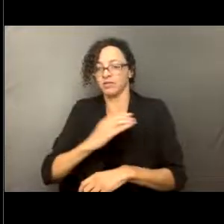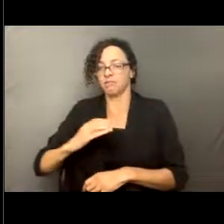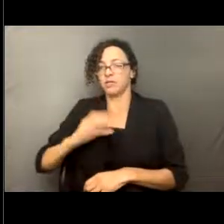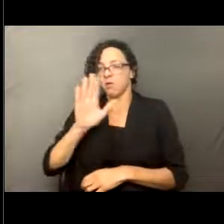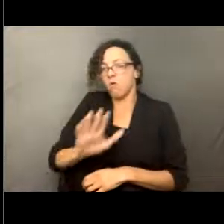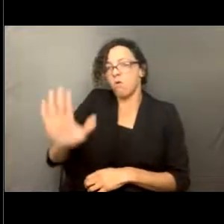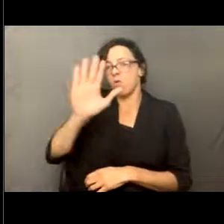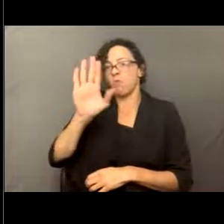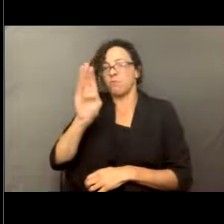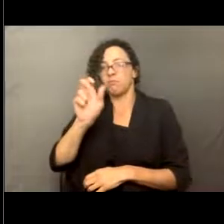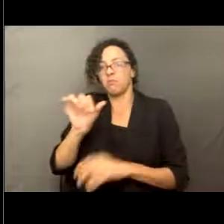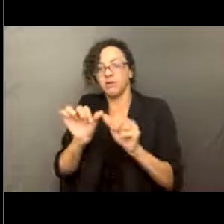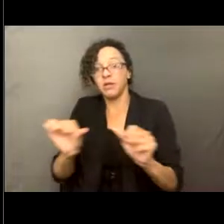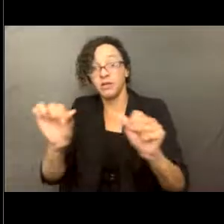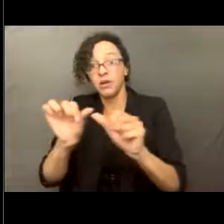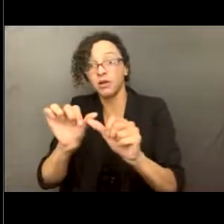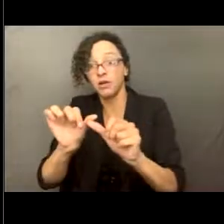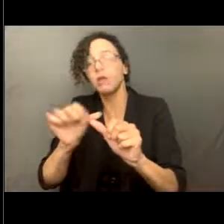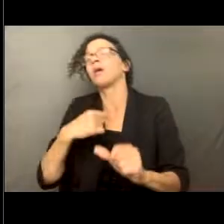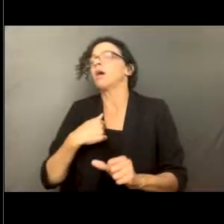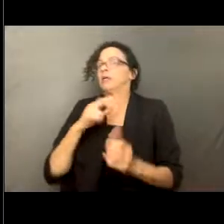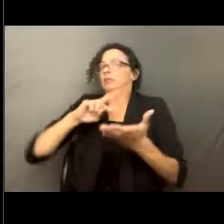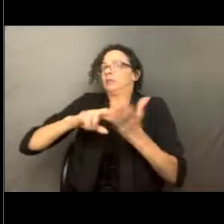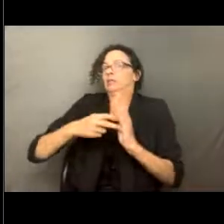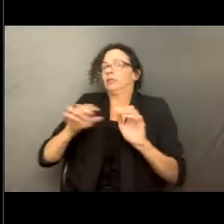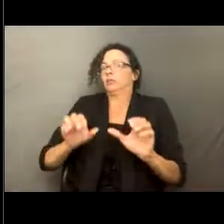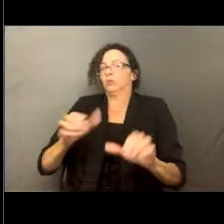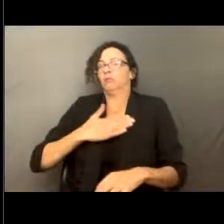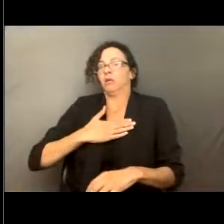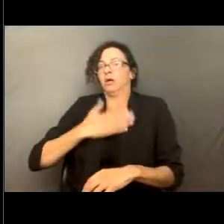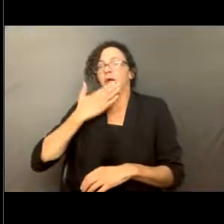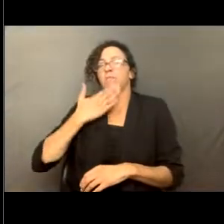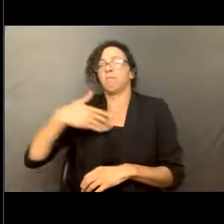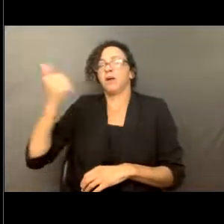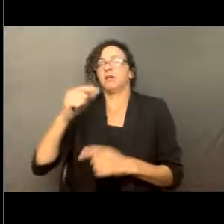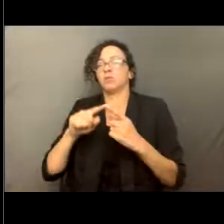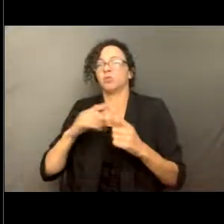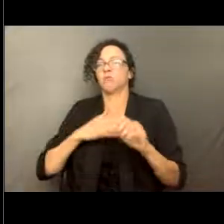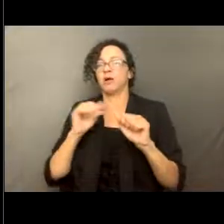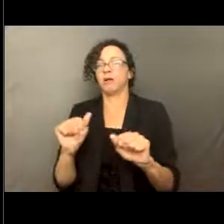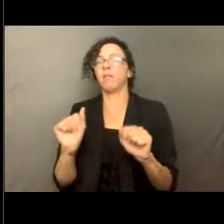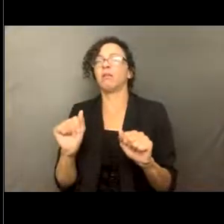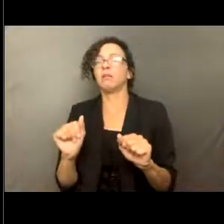intend to do my best to my ability of serving your